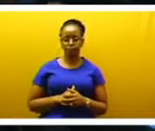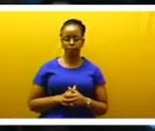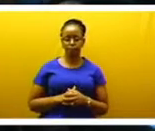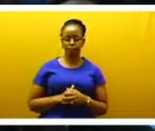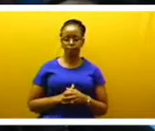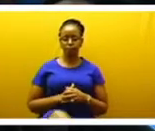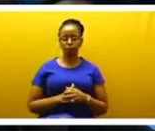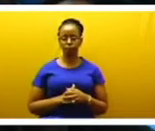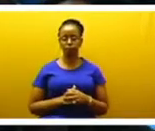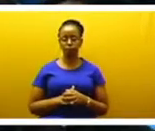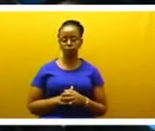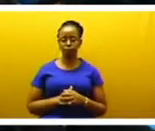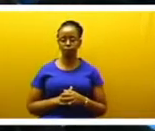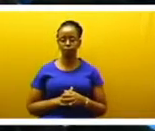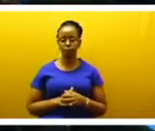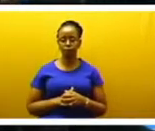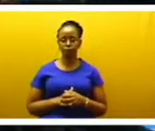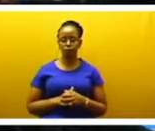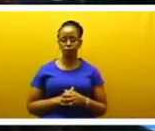the makers,